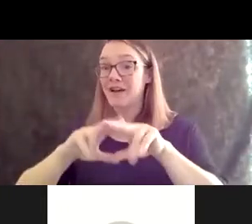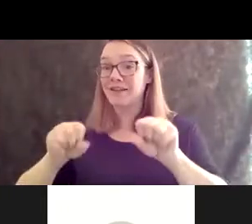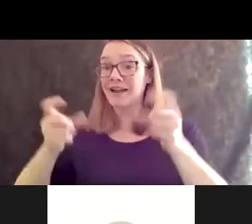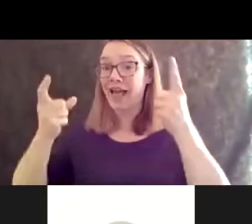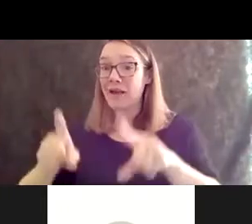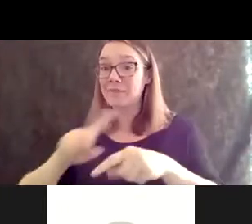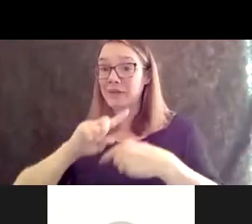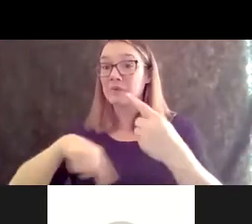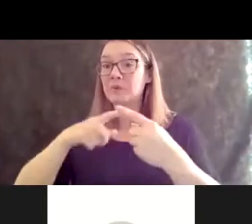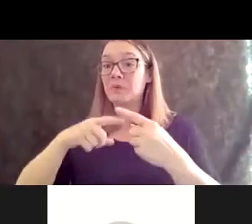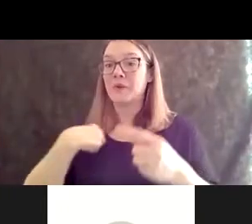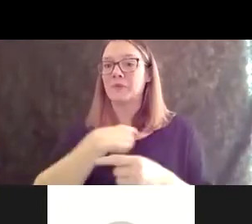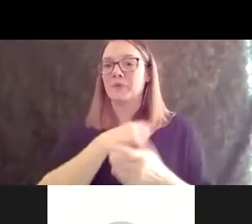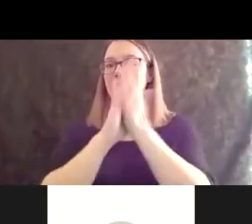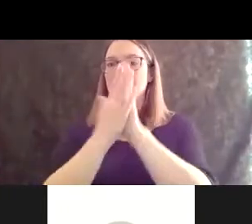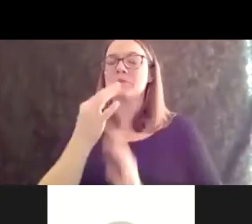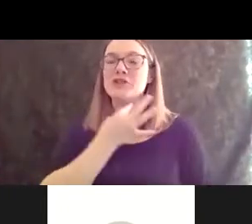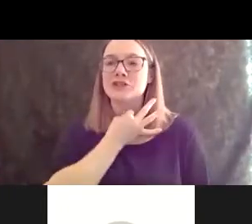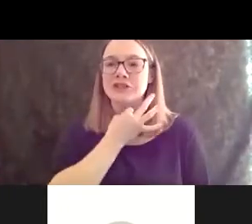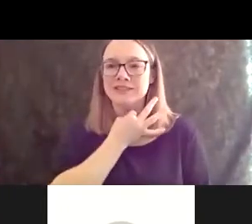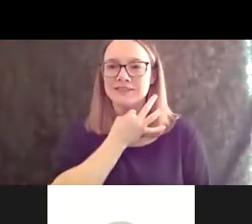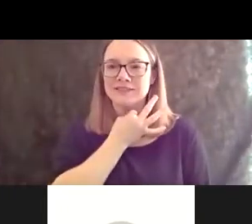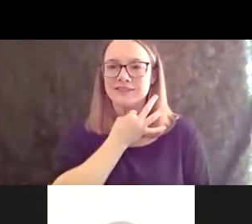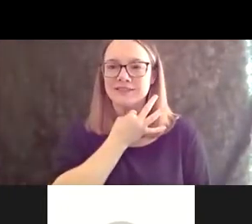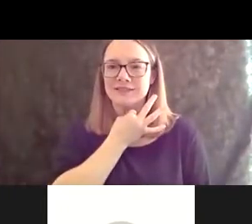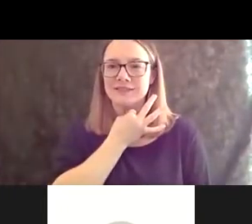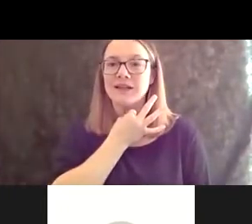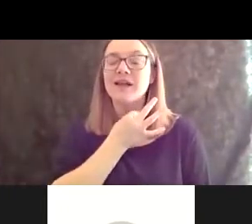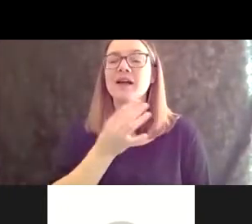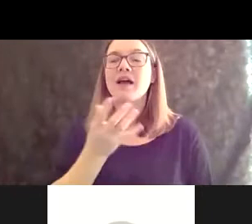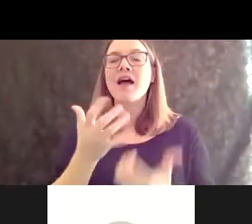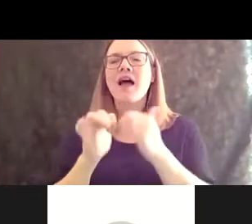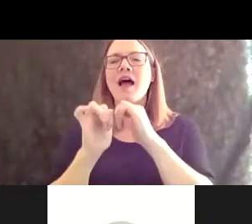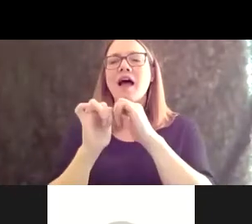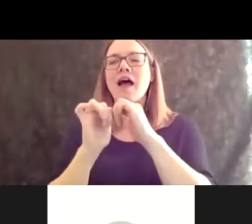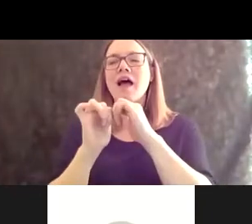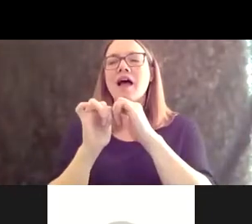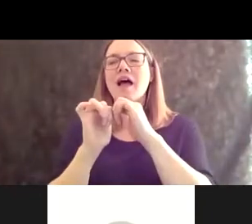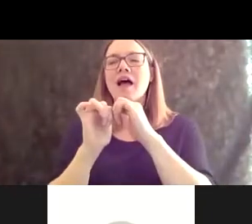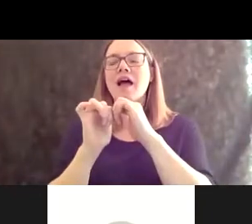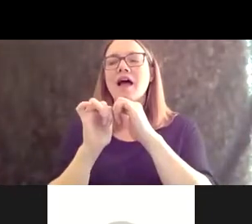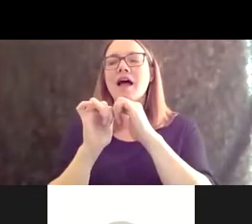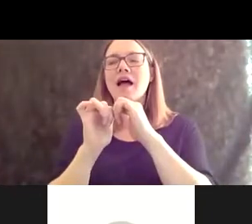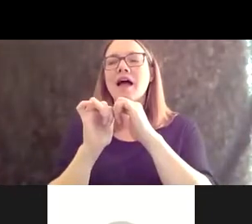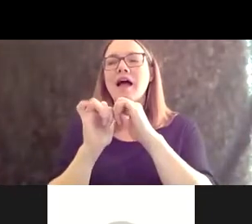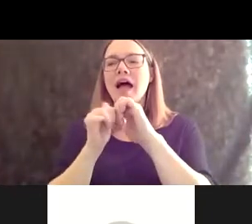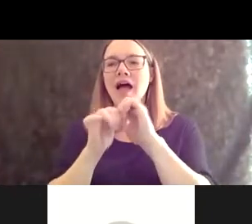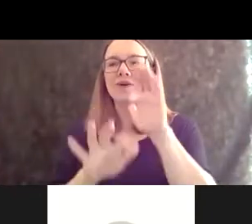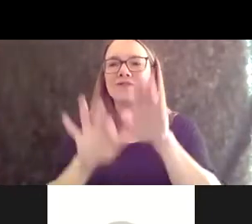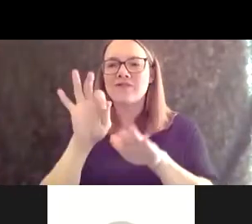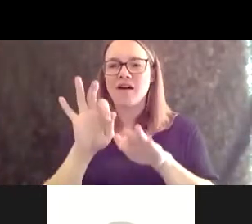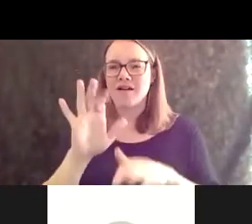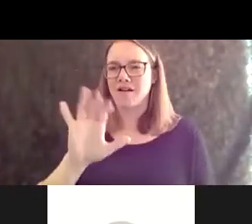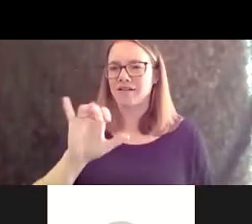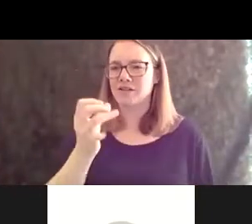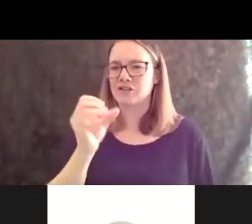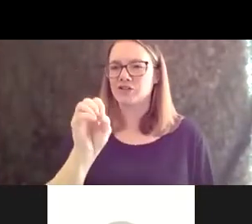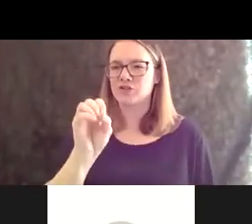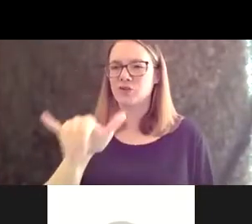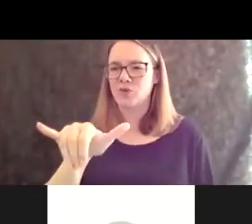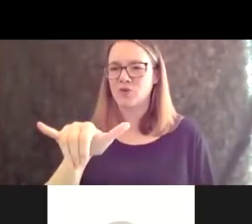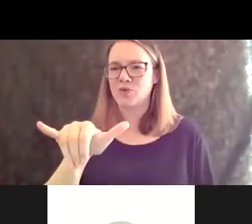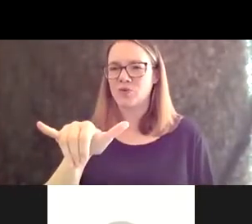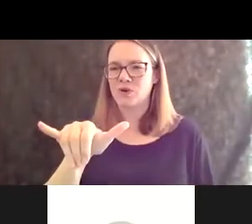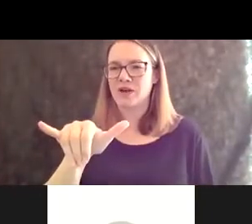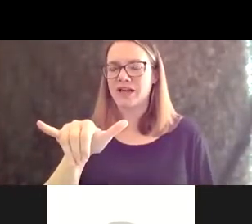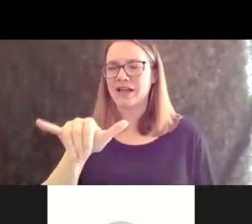lives, specifically how to dive deeper into what brings us joy, and diving deeper into how to add